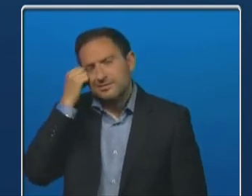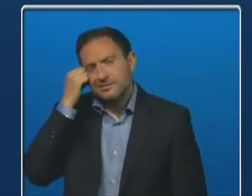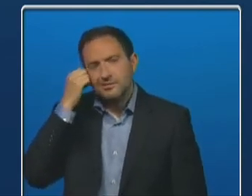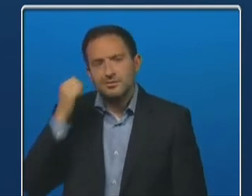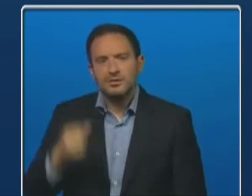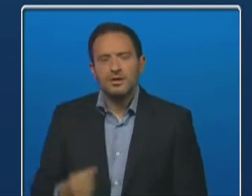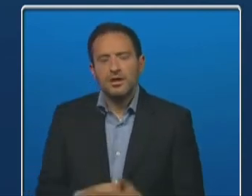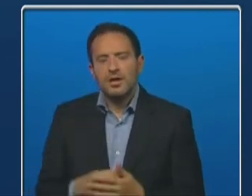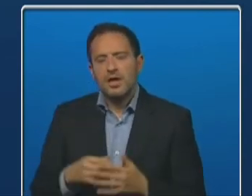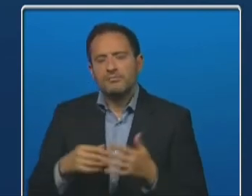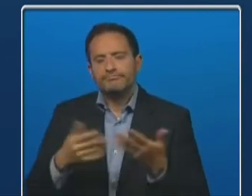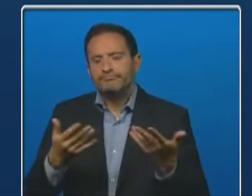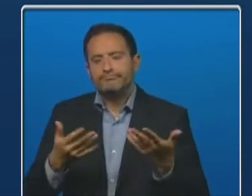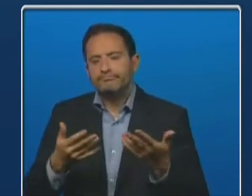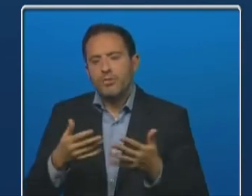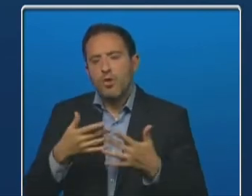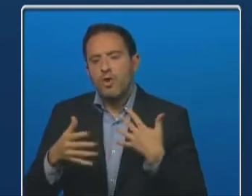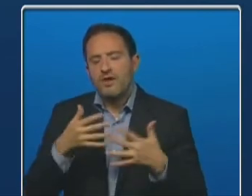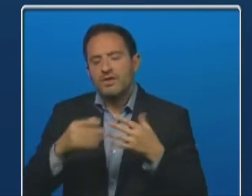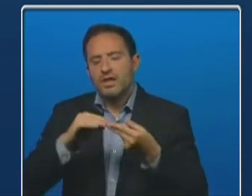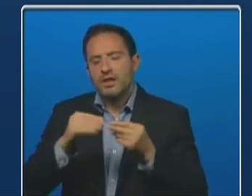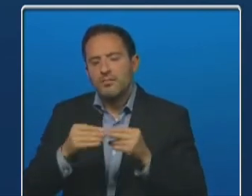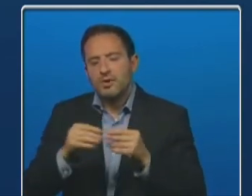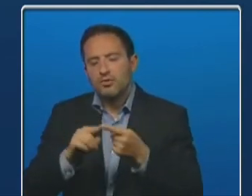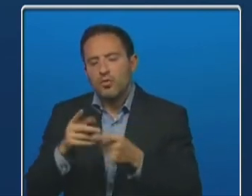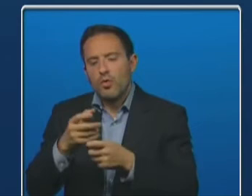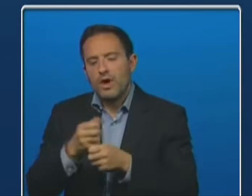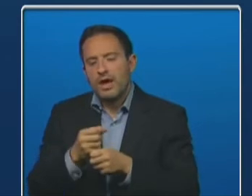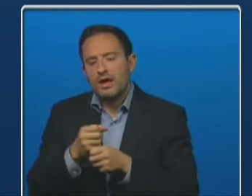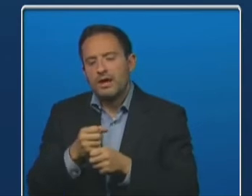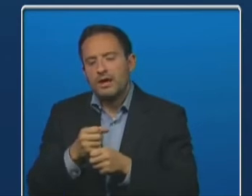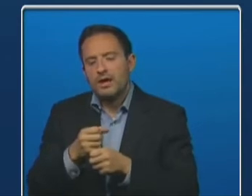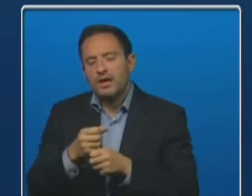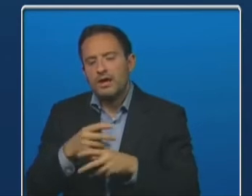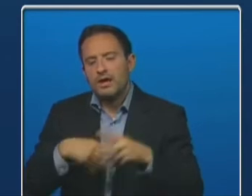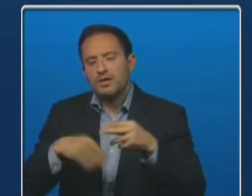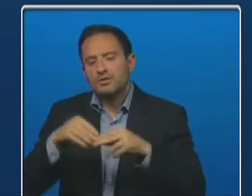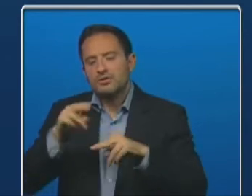767,000 or whatever it was to get a 10th seat?